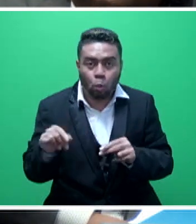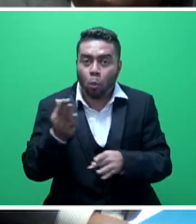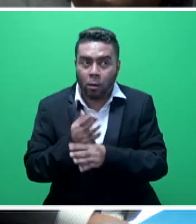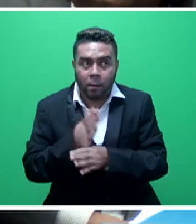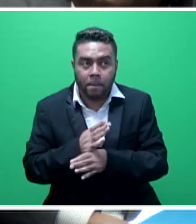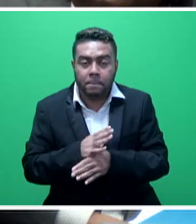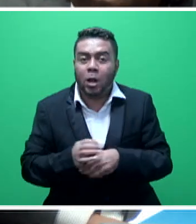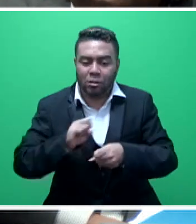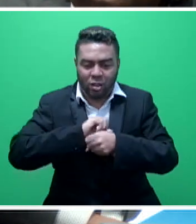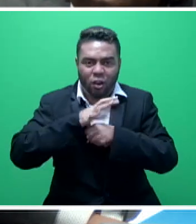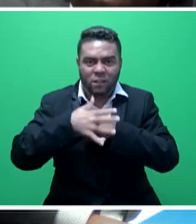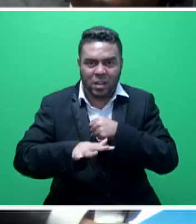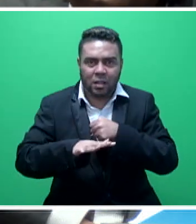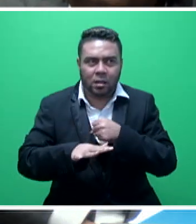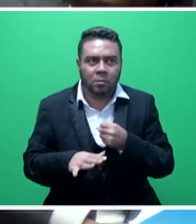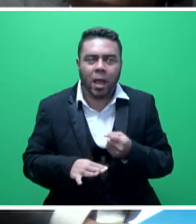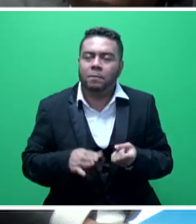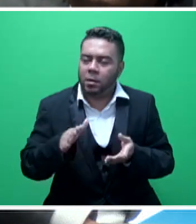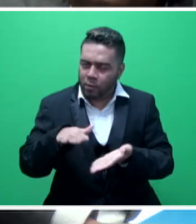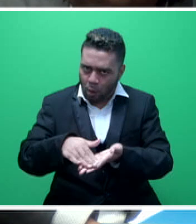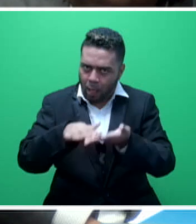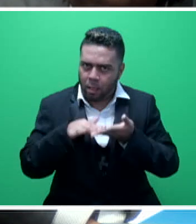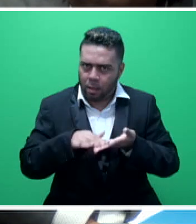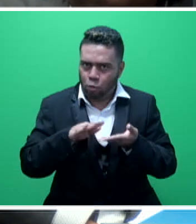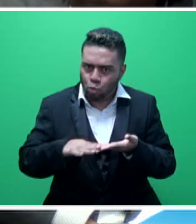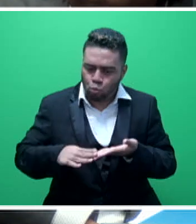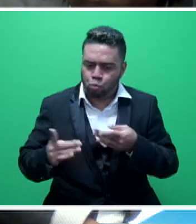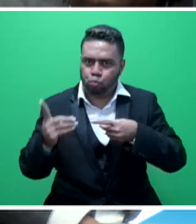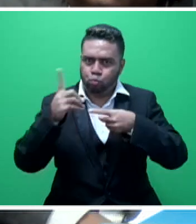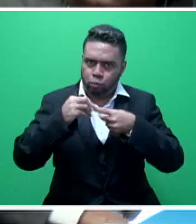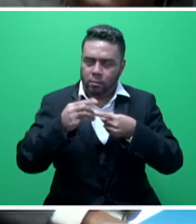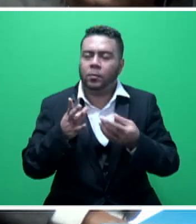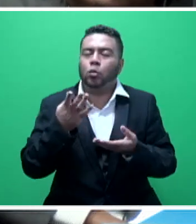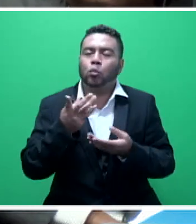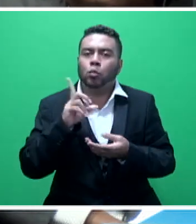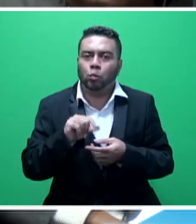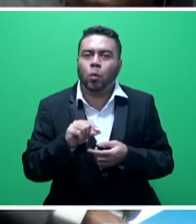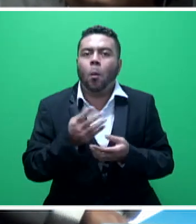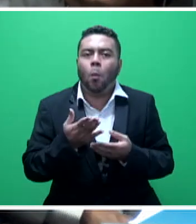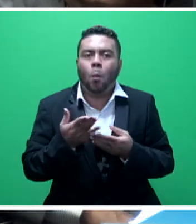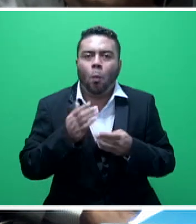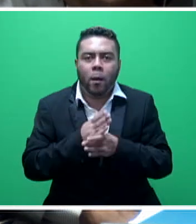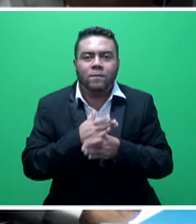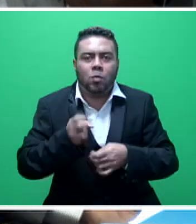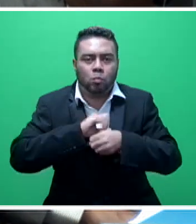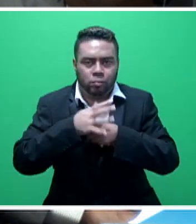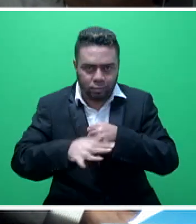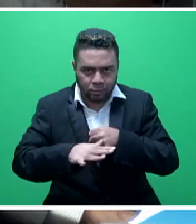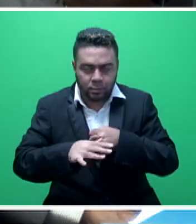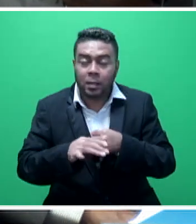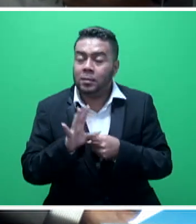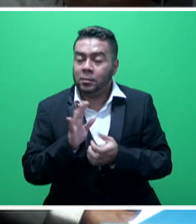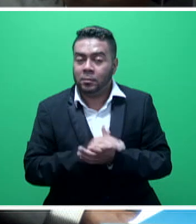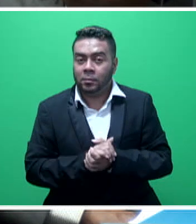the COVID-19 budget has been very helpful in being able to tackle the COVID-19 pandemic. It will be remiss of